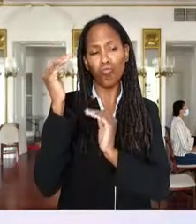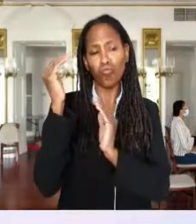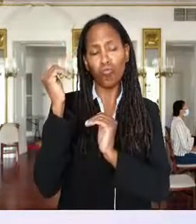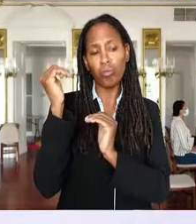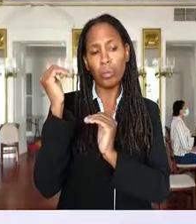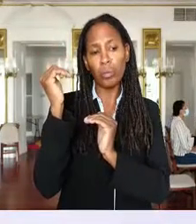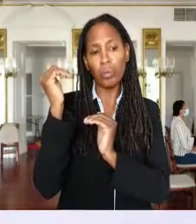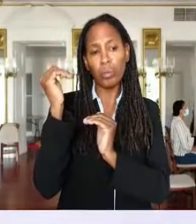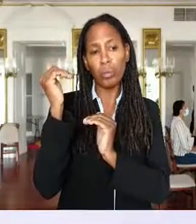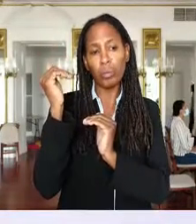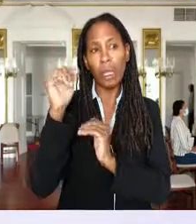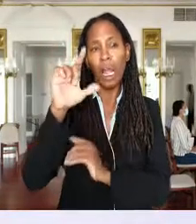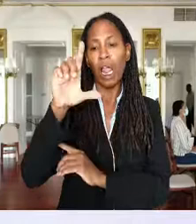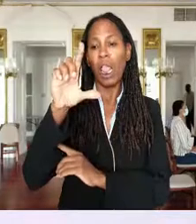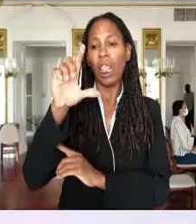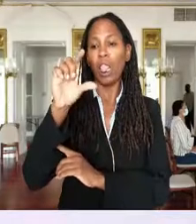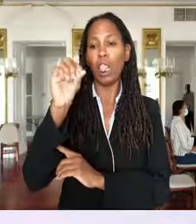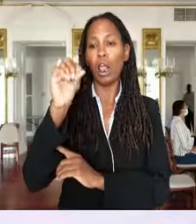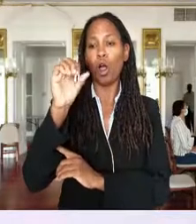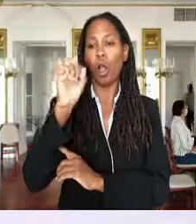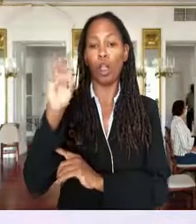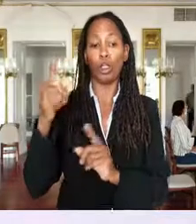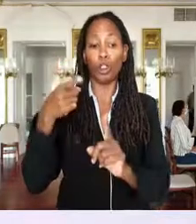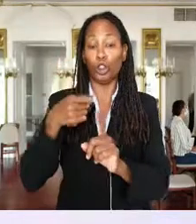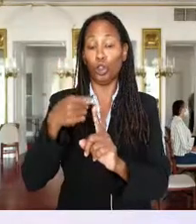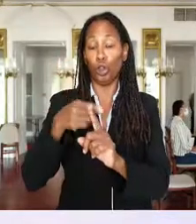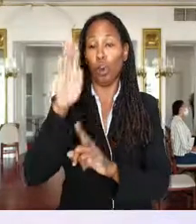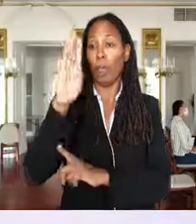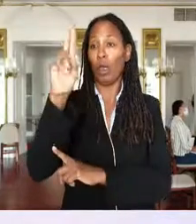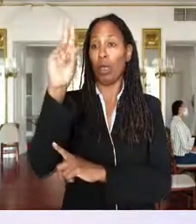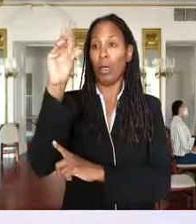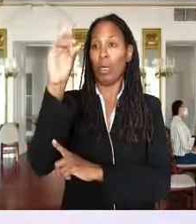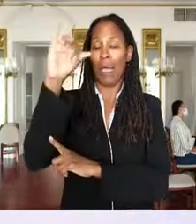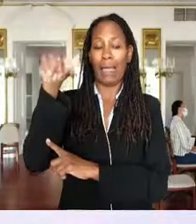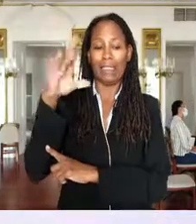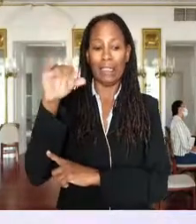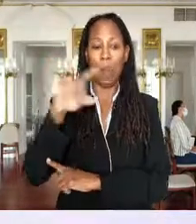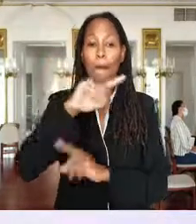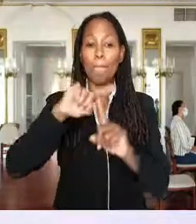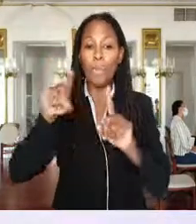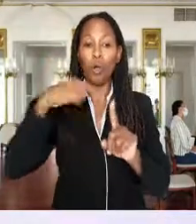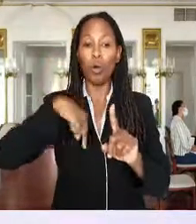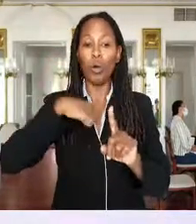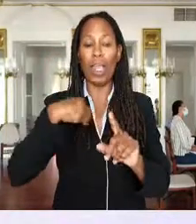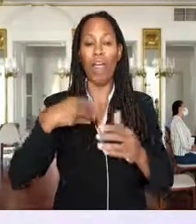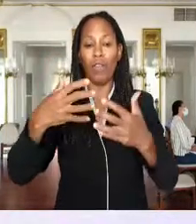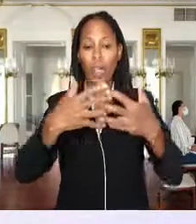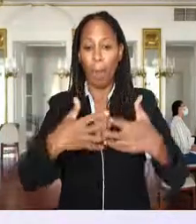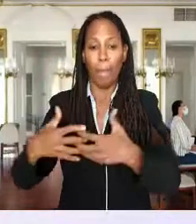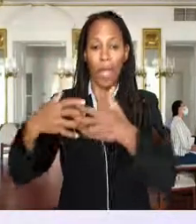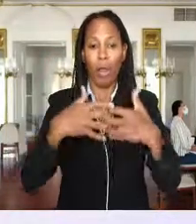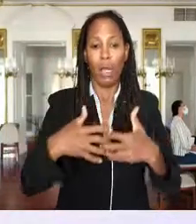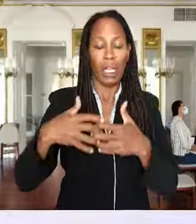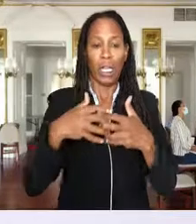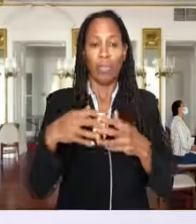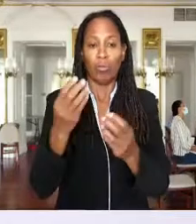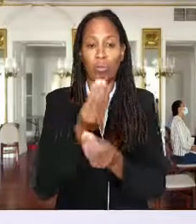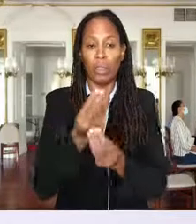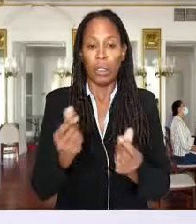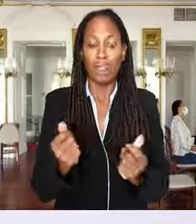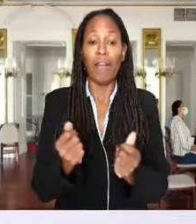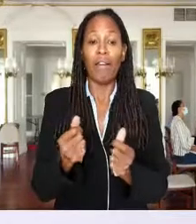We expect losses to the budget, yes, but we have the American Recovery Plan makeup money, so we're going to be